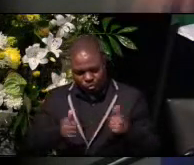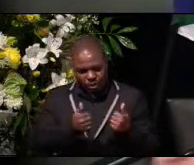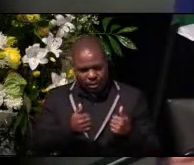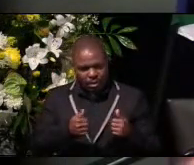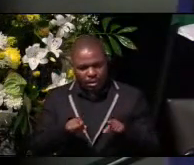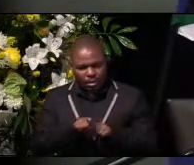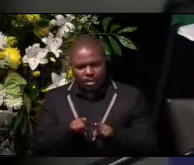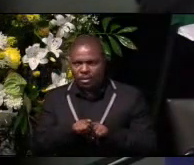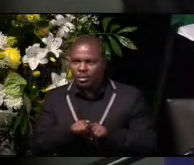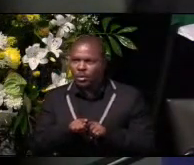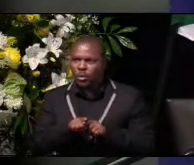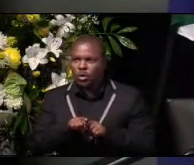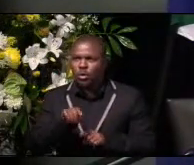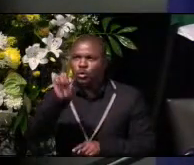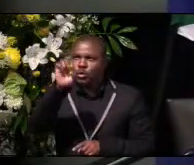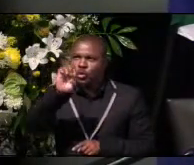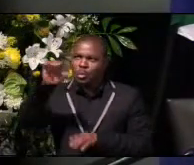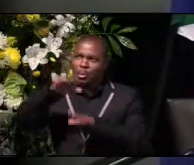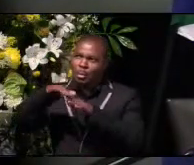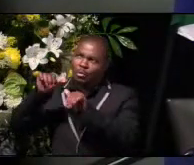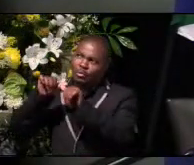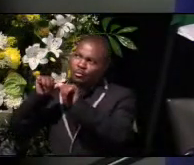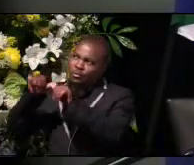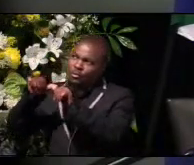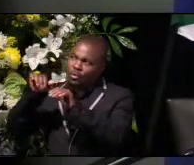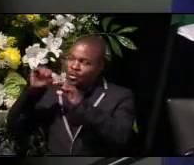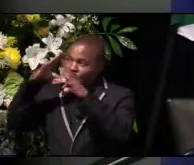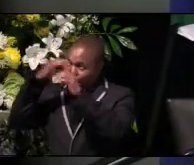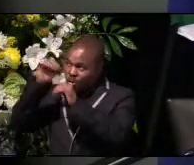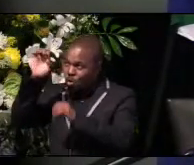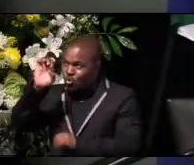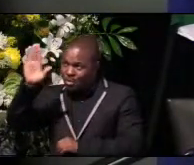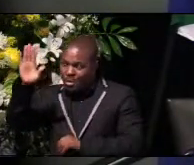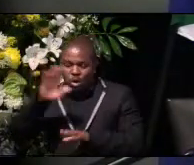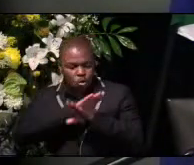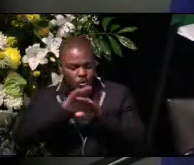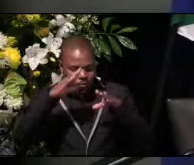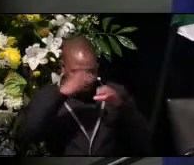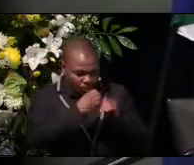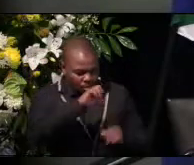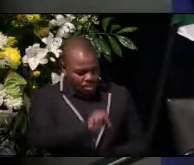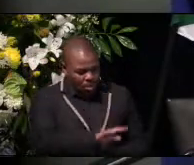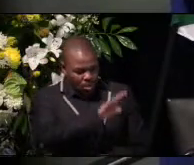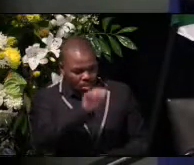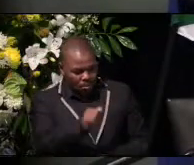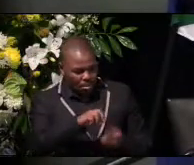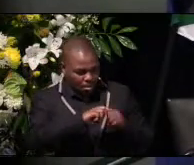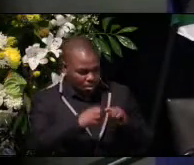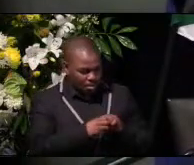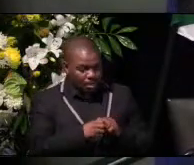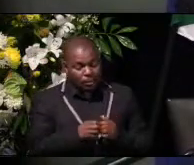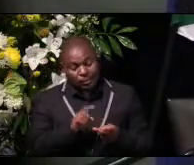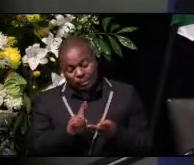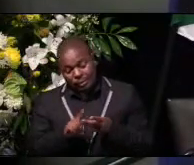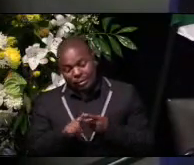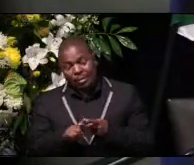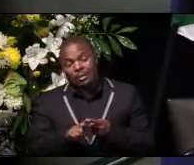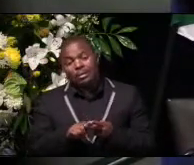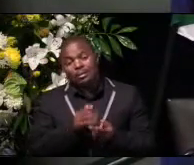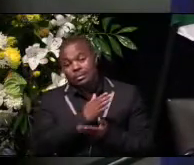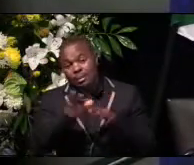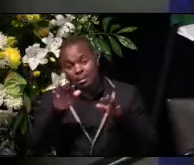europeanized instead of looking at South African problems and dealing with South African problems the other one they also forget is